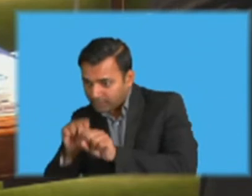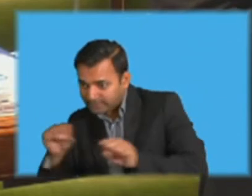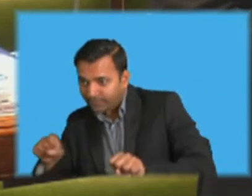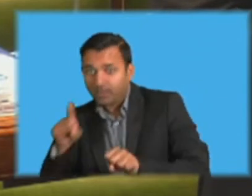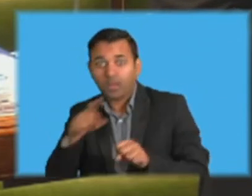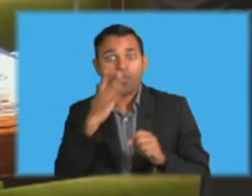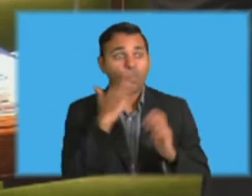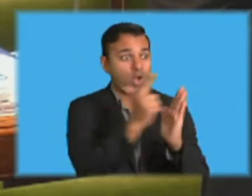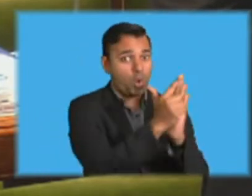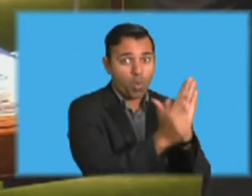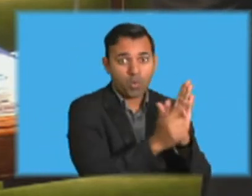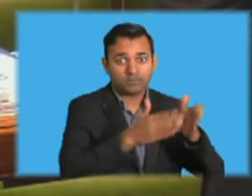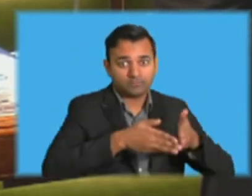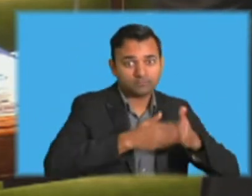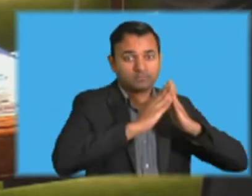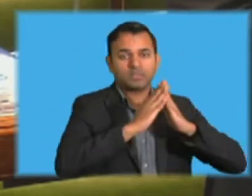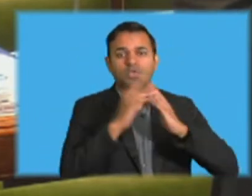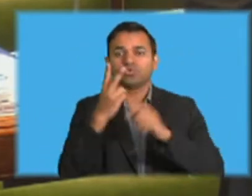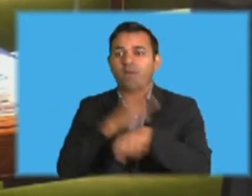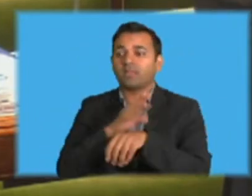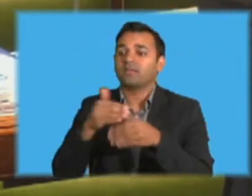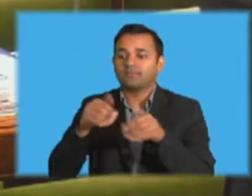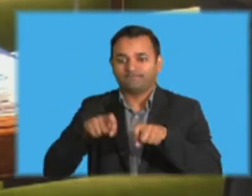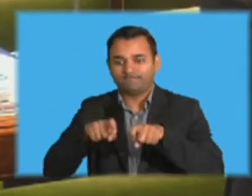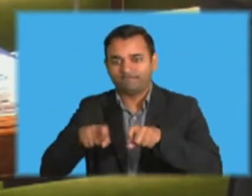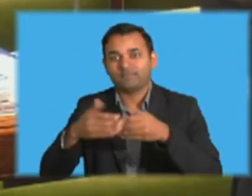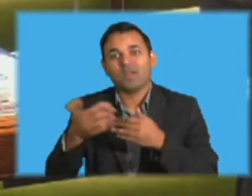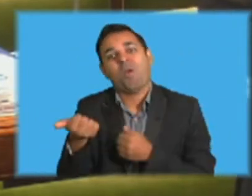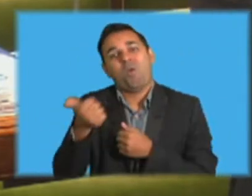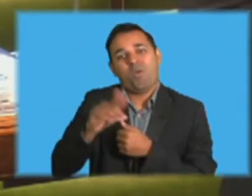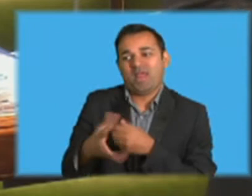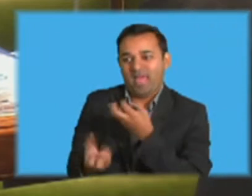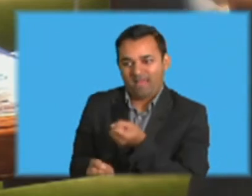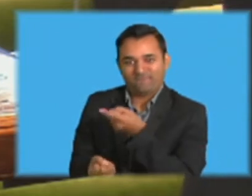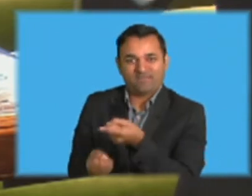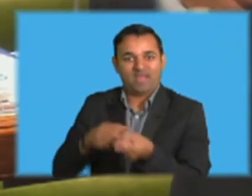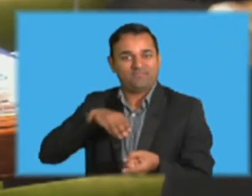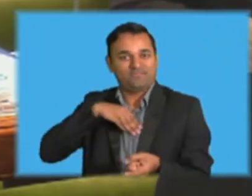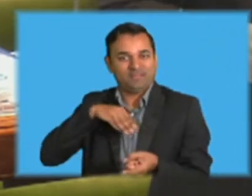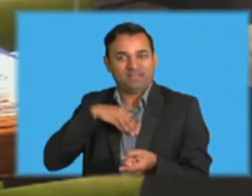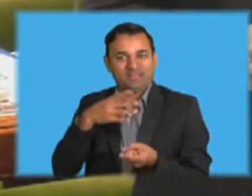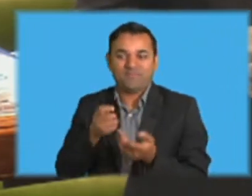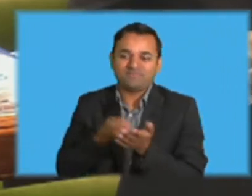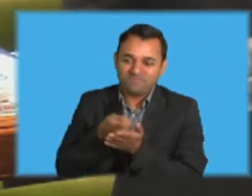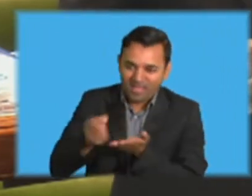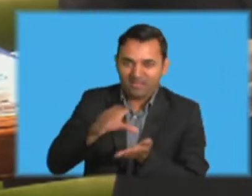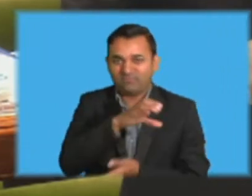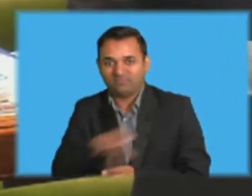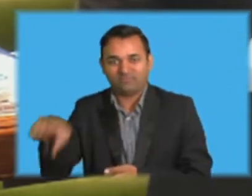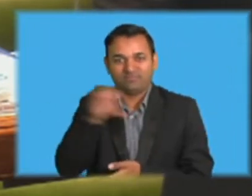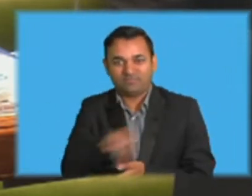system. Now, after that, of course, there is no dual system. And this is one of the reasons why these fines are